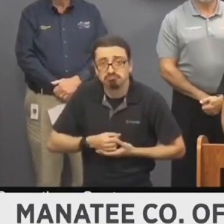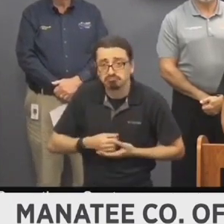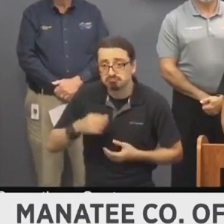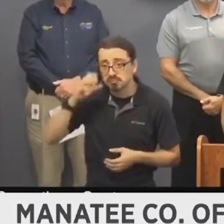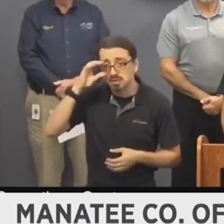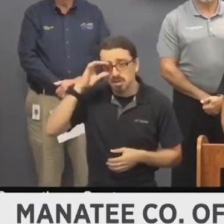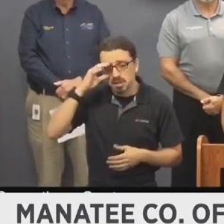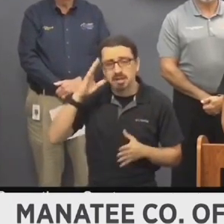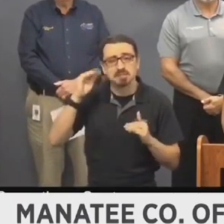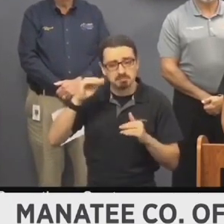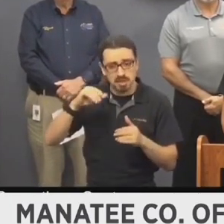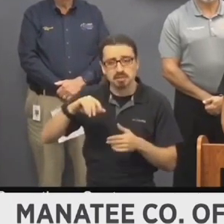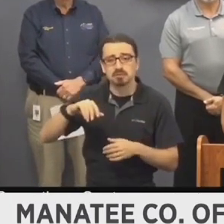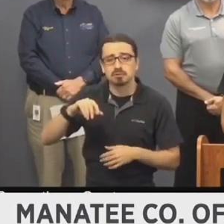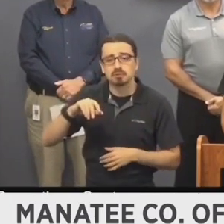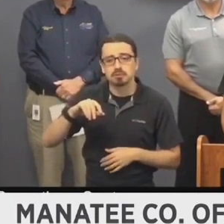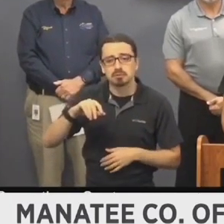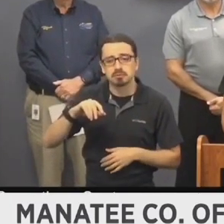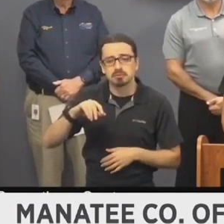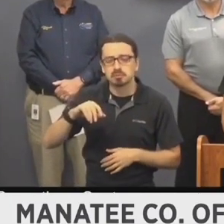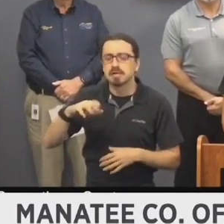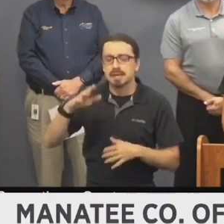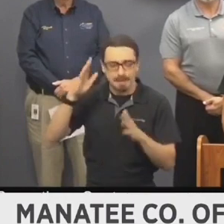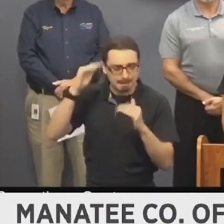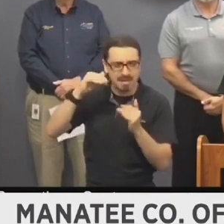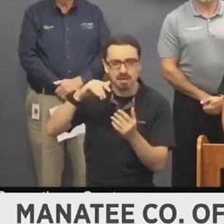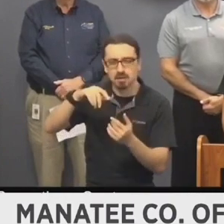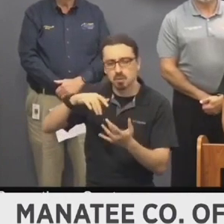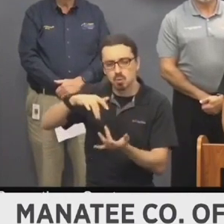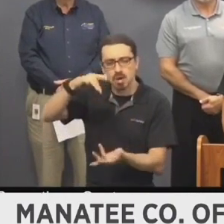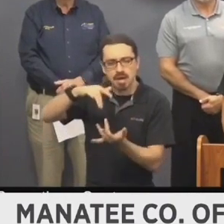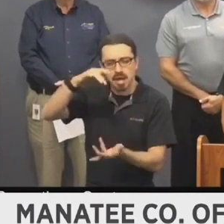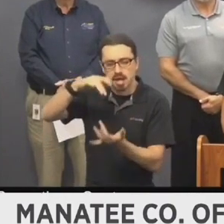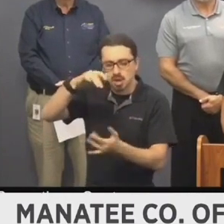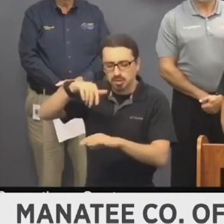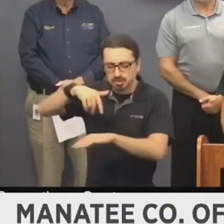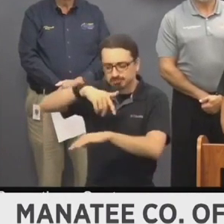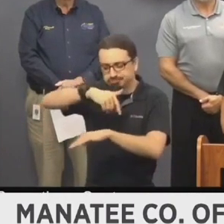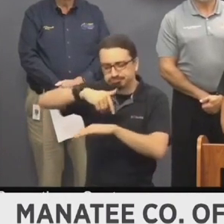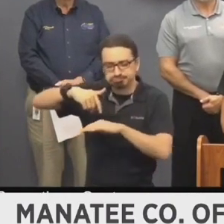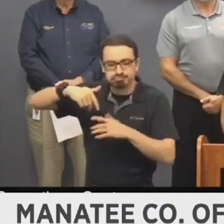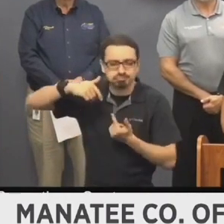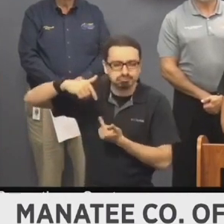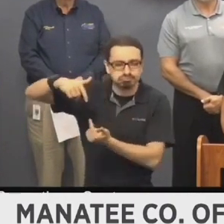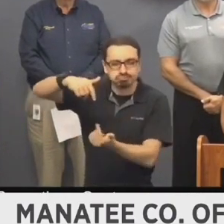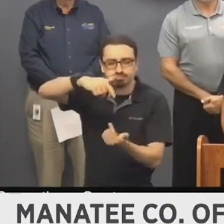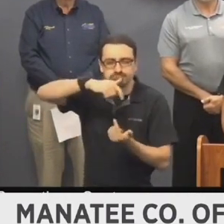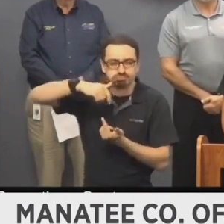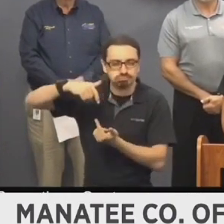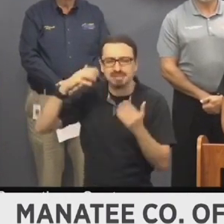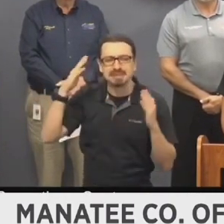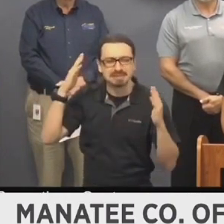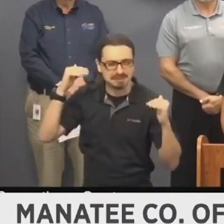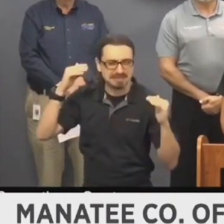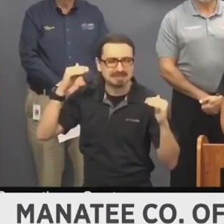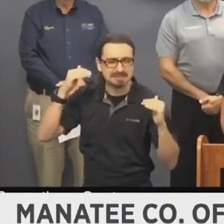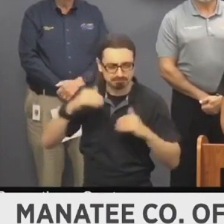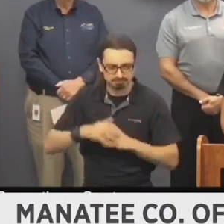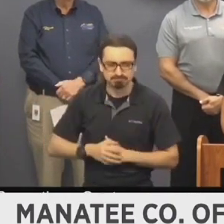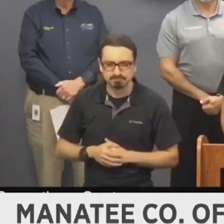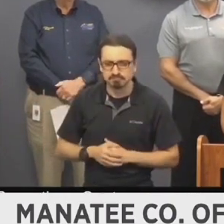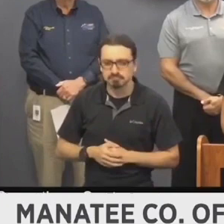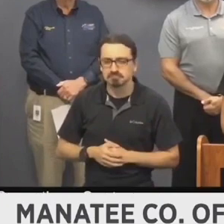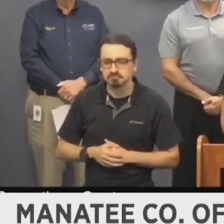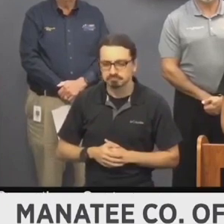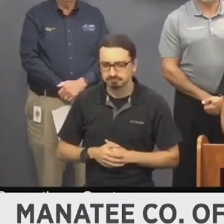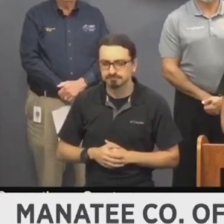alerts will go out as soon as we receive them from the National Weather Service. The coastal counties or coastal area, however, will definitely see